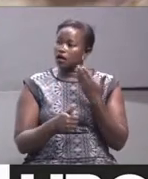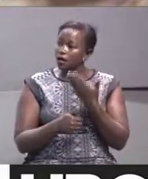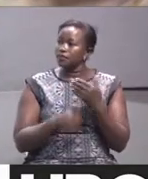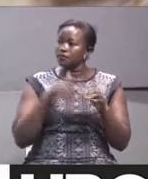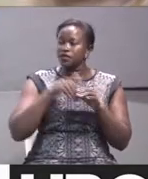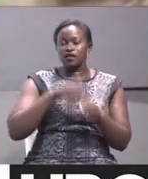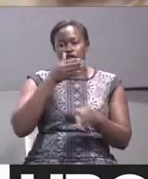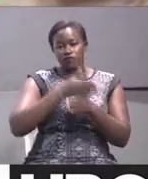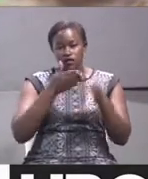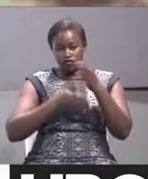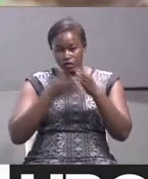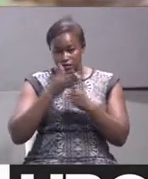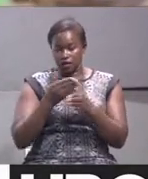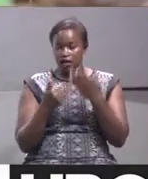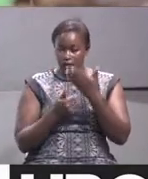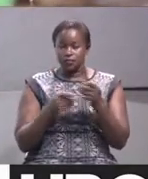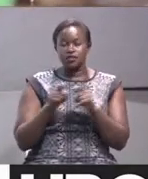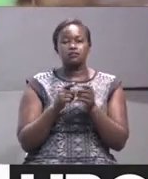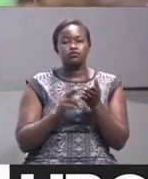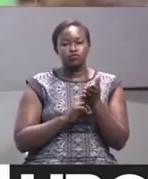infrastructure setup and utilization.